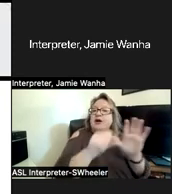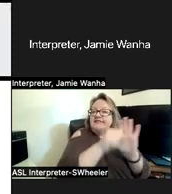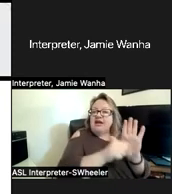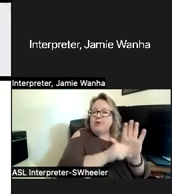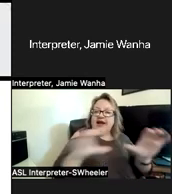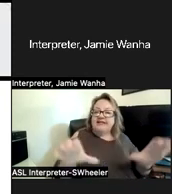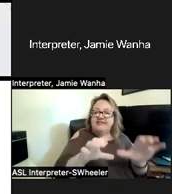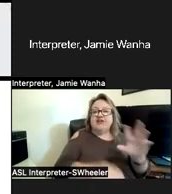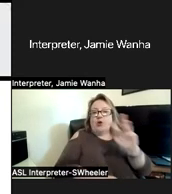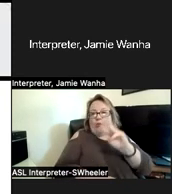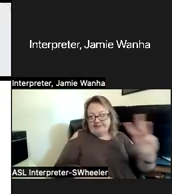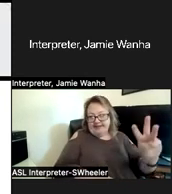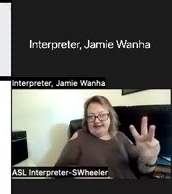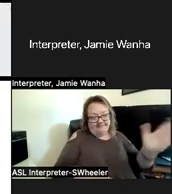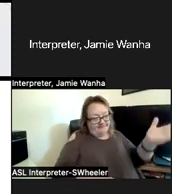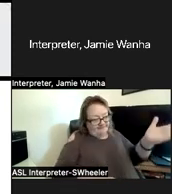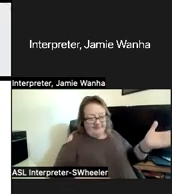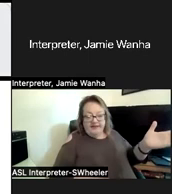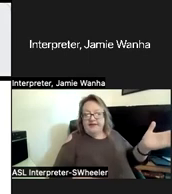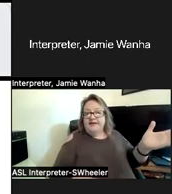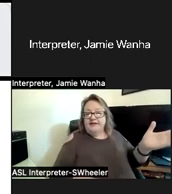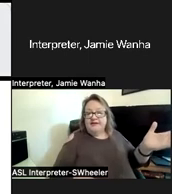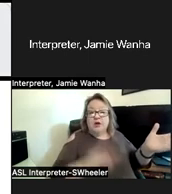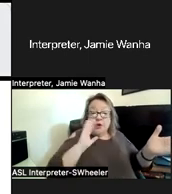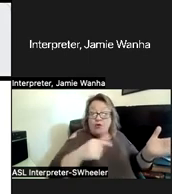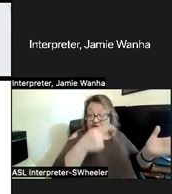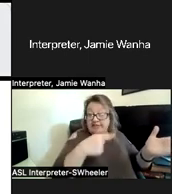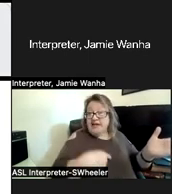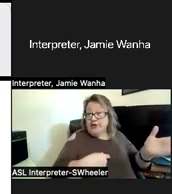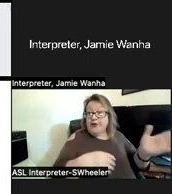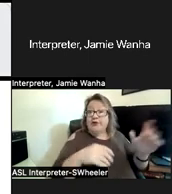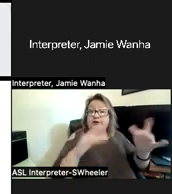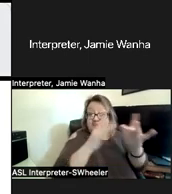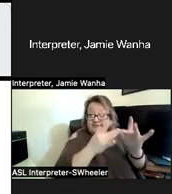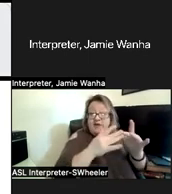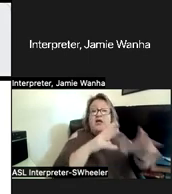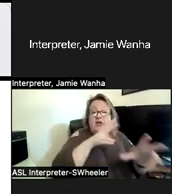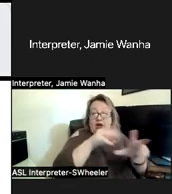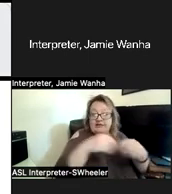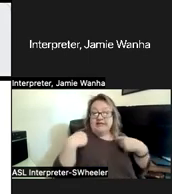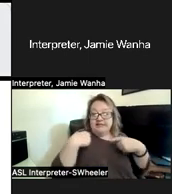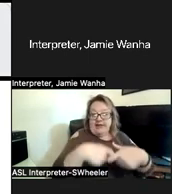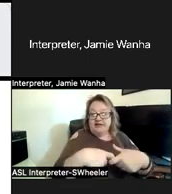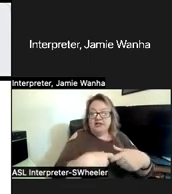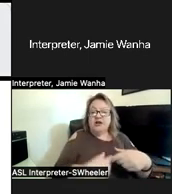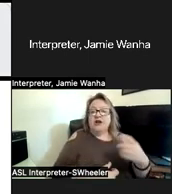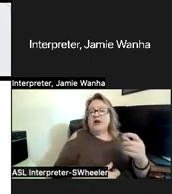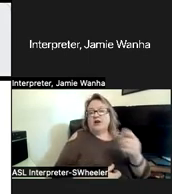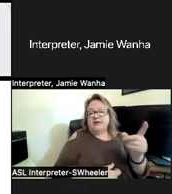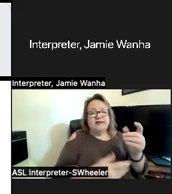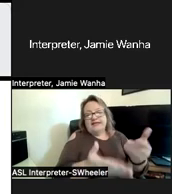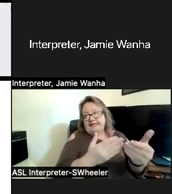So please do know that earthquakecountry.org and terremotos.org in Spanish are kind of one-stop shop for a lot of